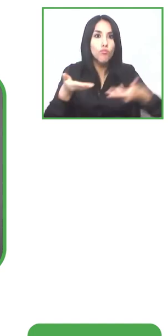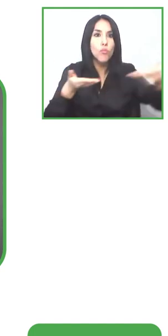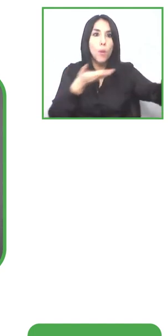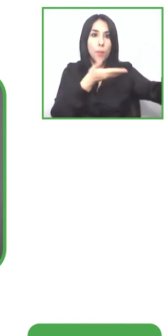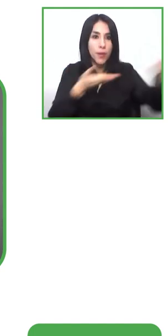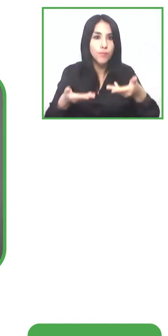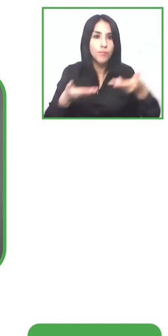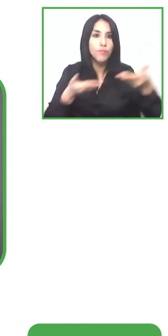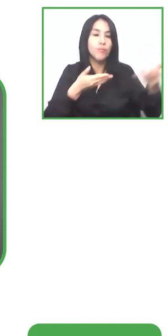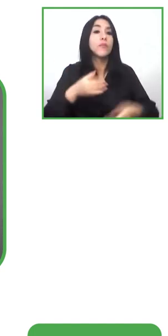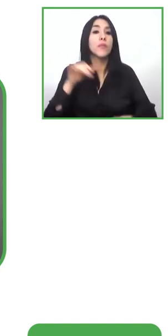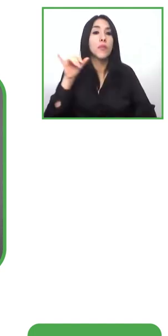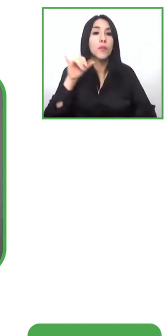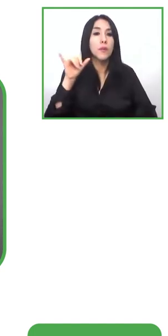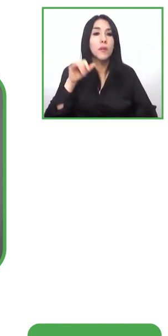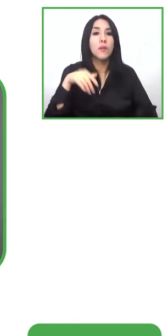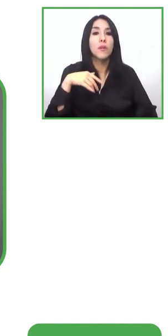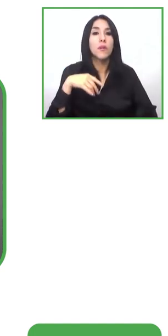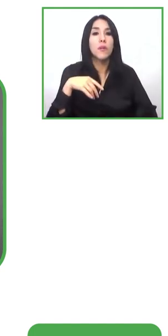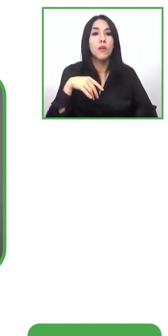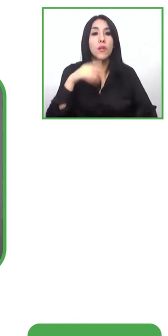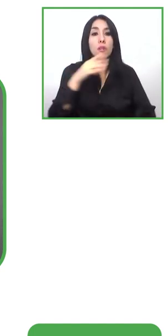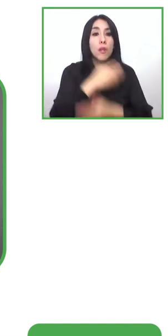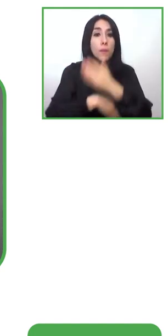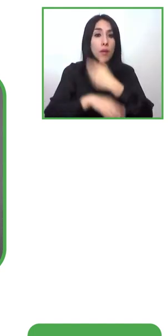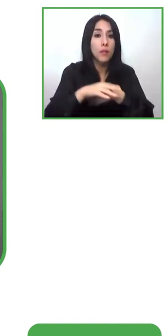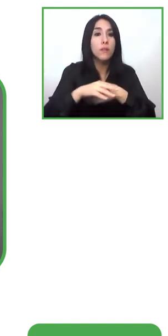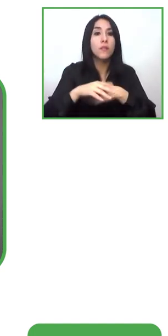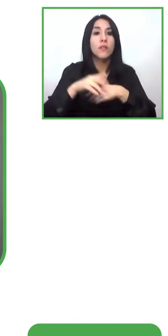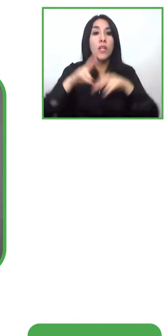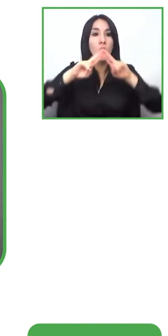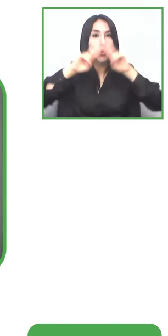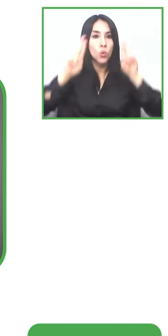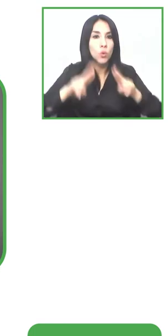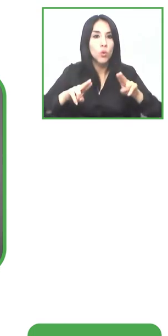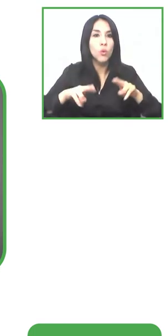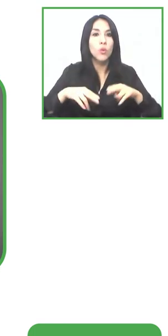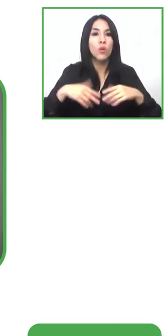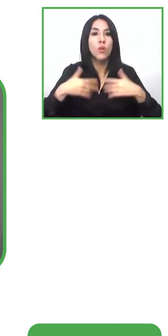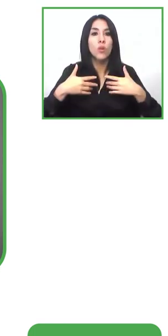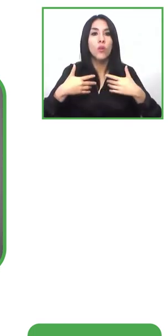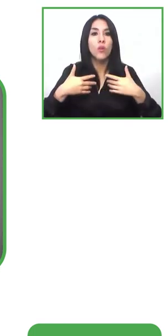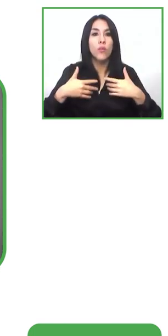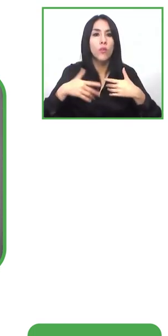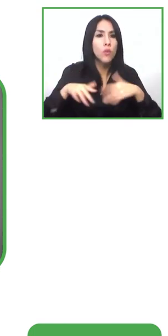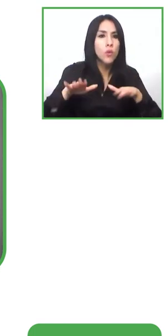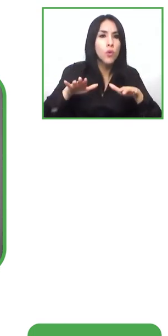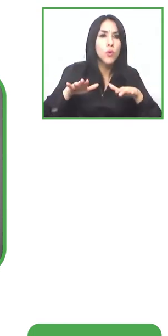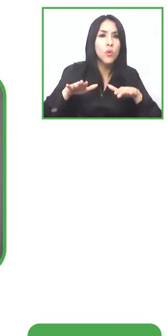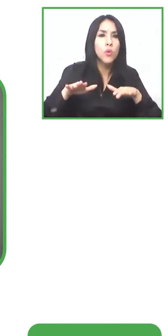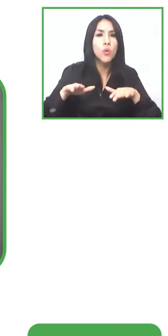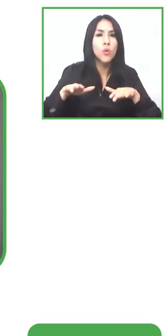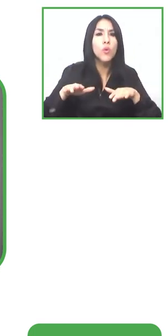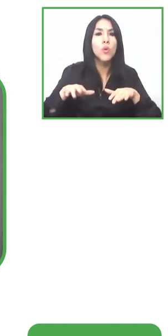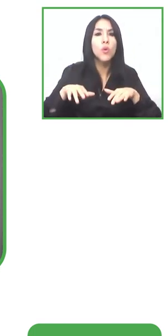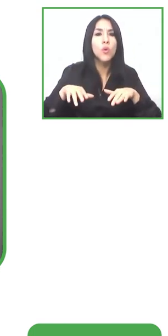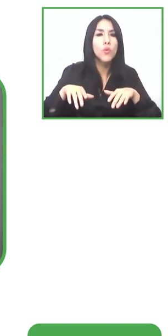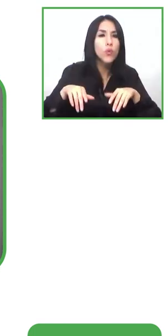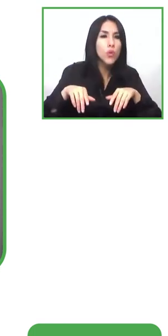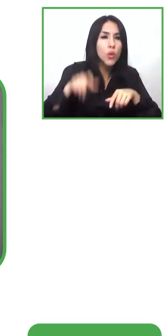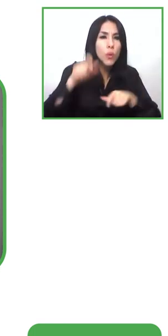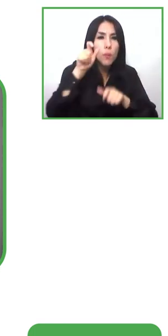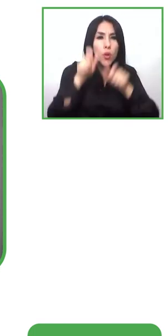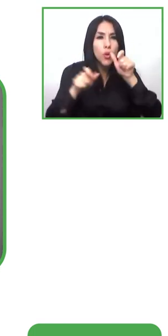that you've set? Well, the first one is more critical, which was